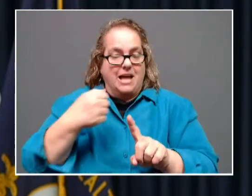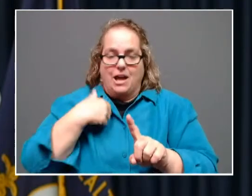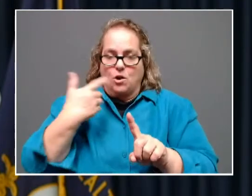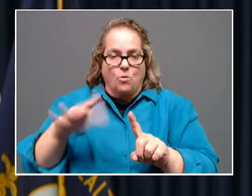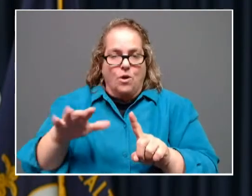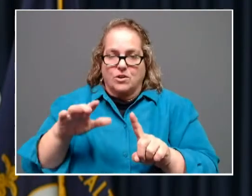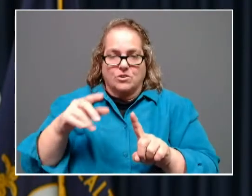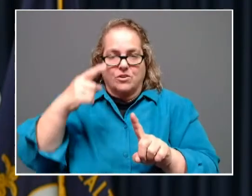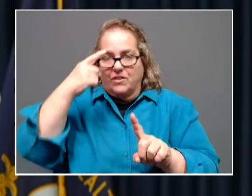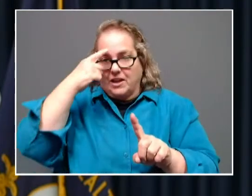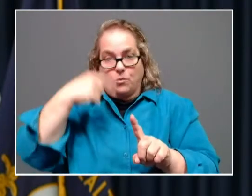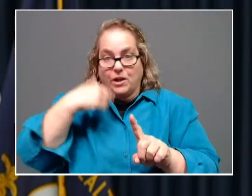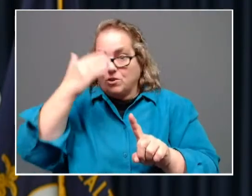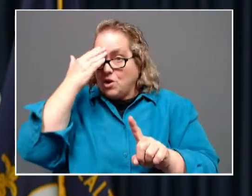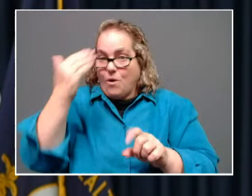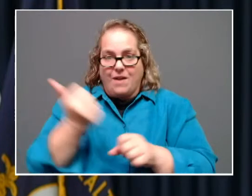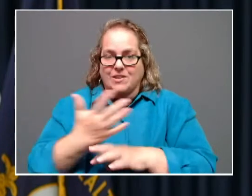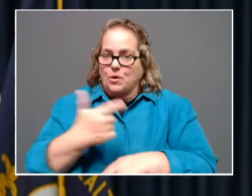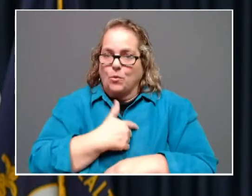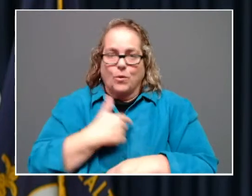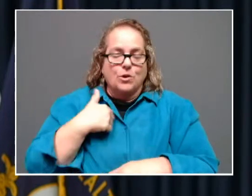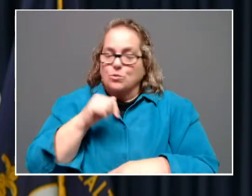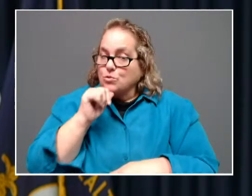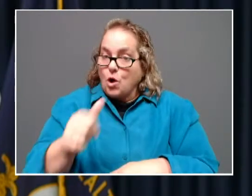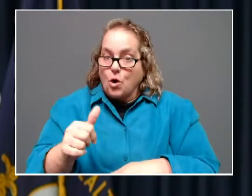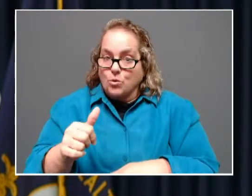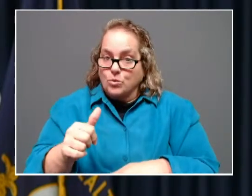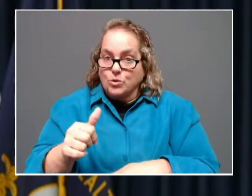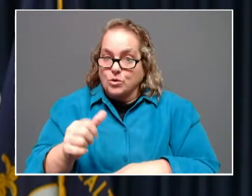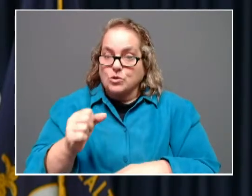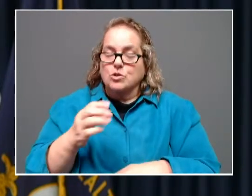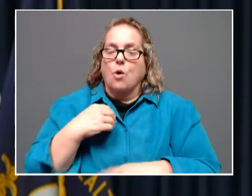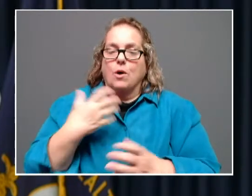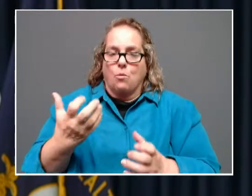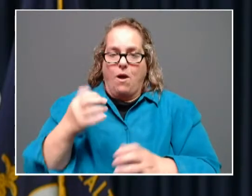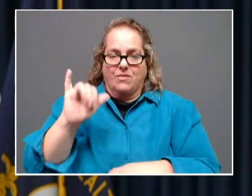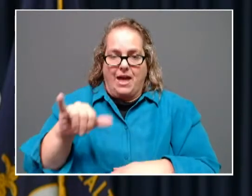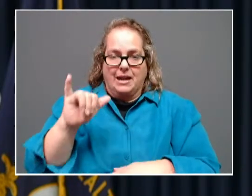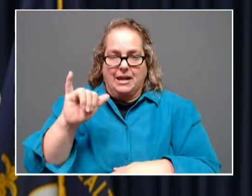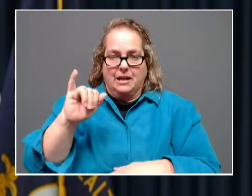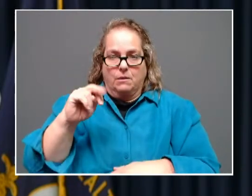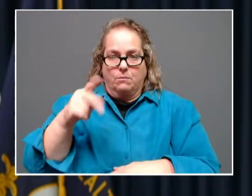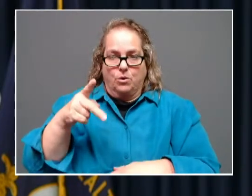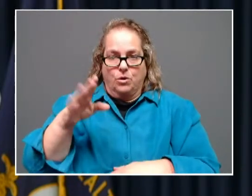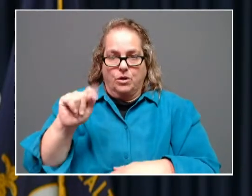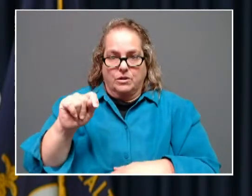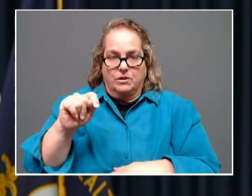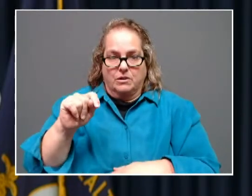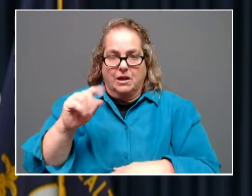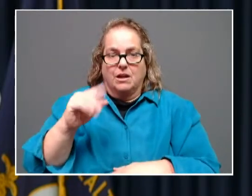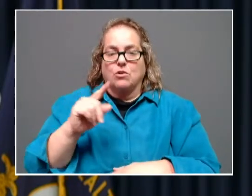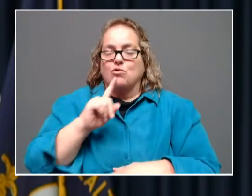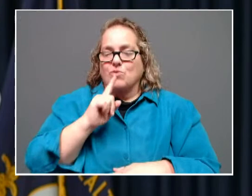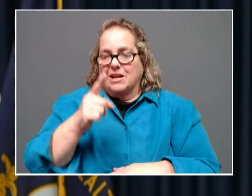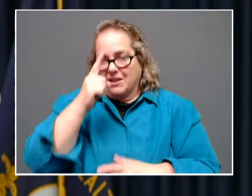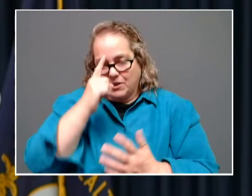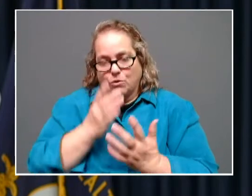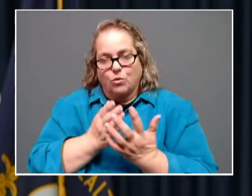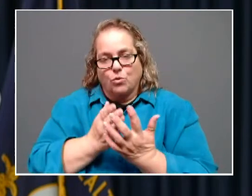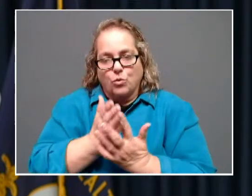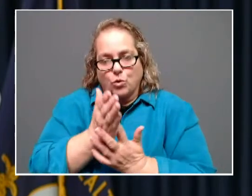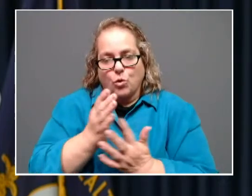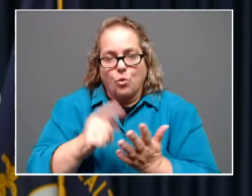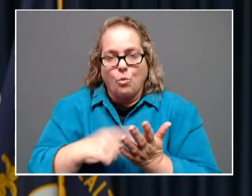do not, and thus we want that input and to really be able to think through once we see what